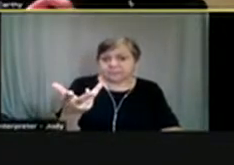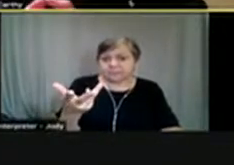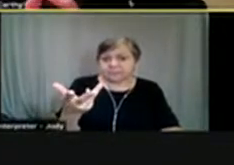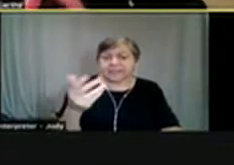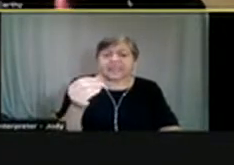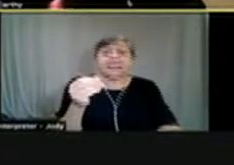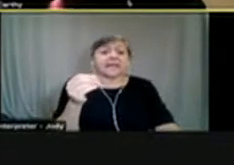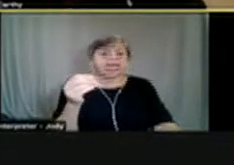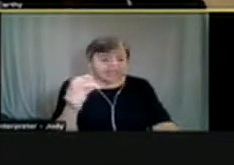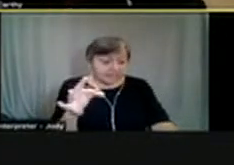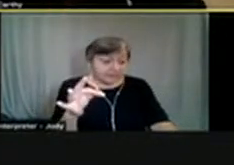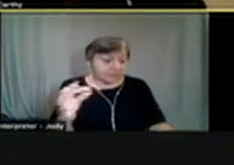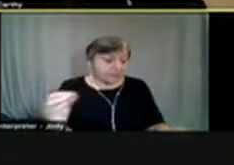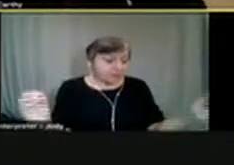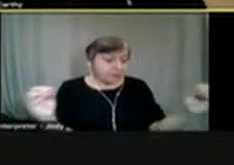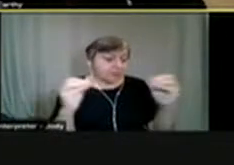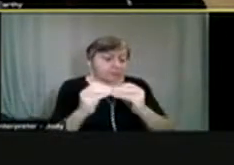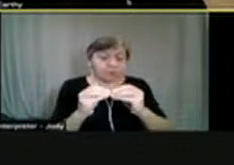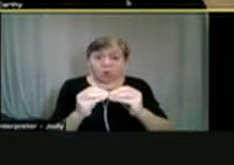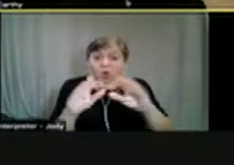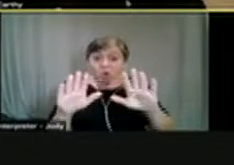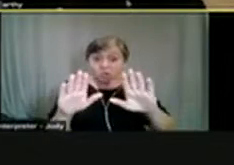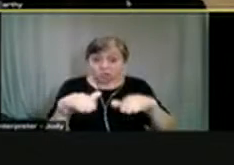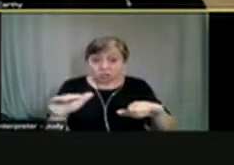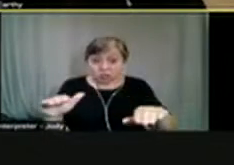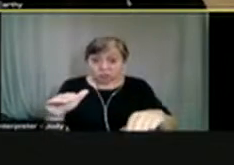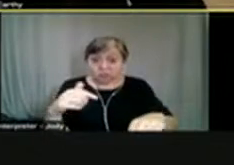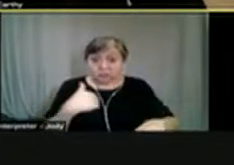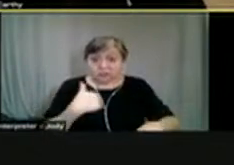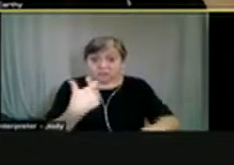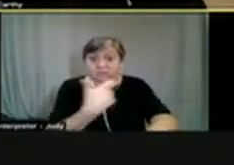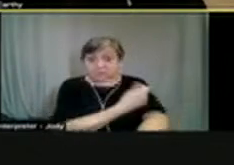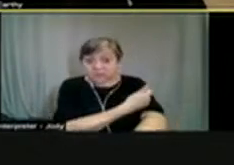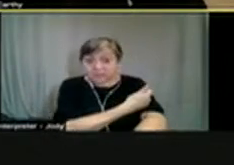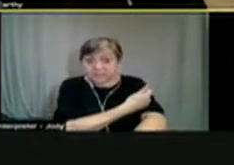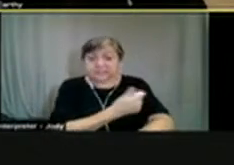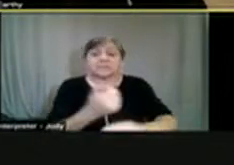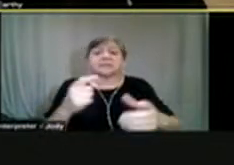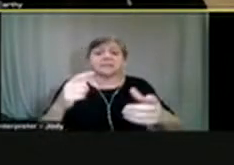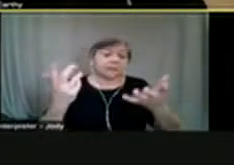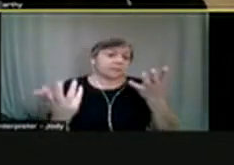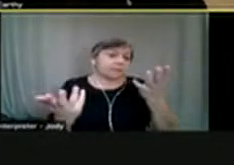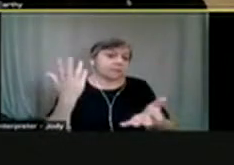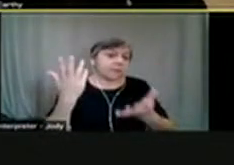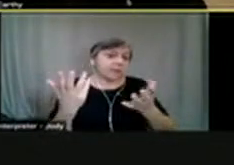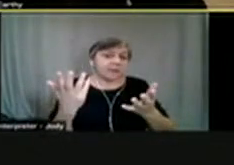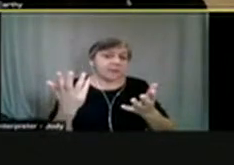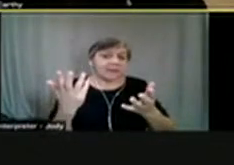more children are getting vaccinated, then, you know, the numbers may actually go down. So